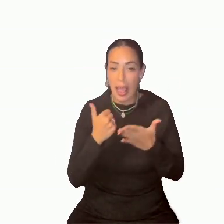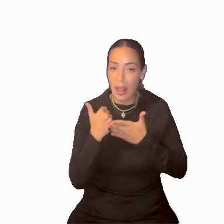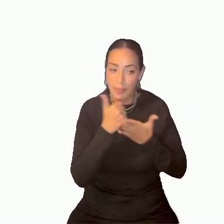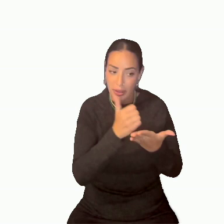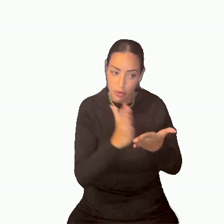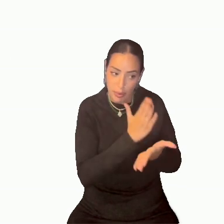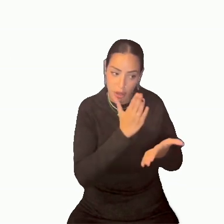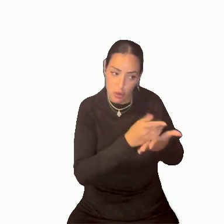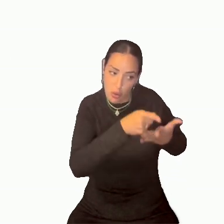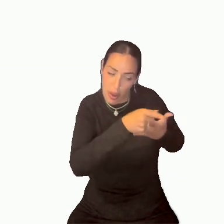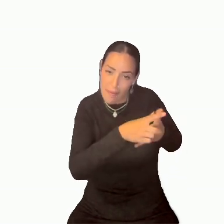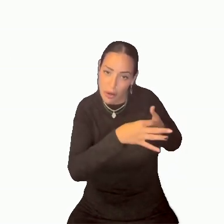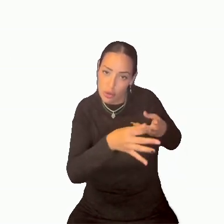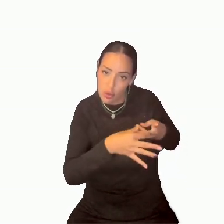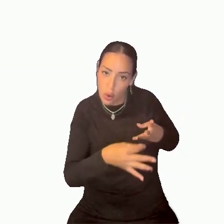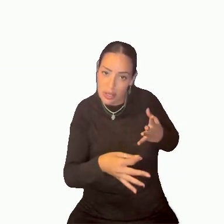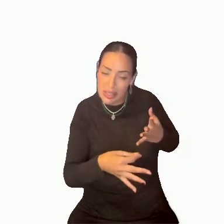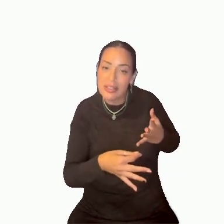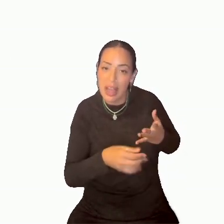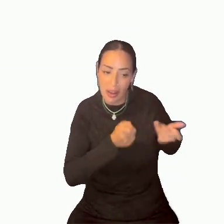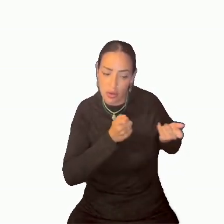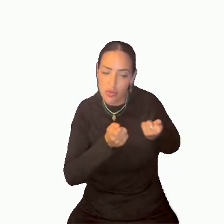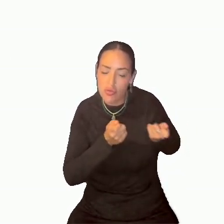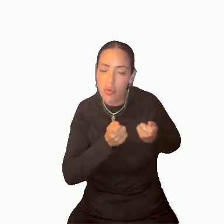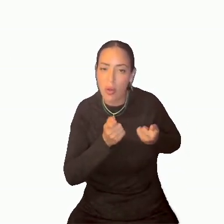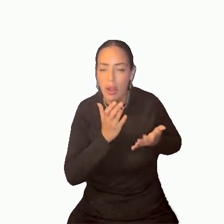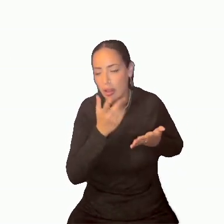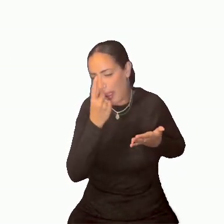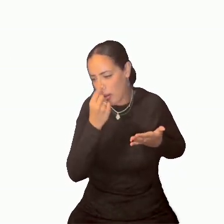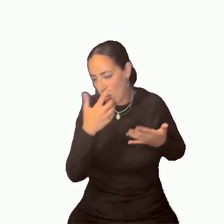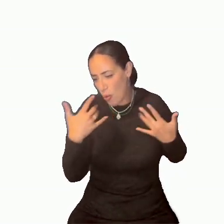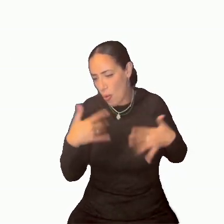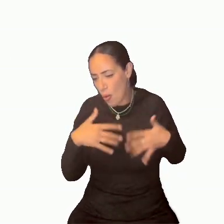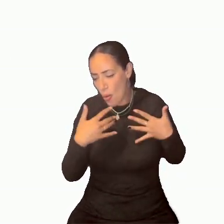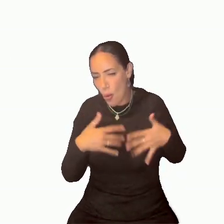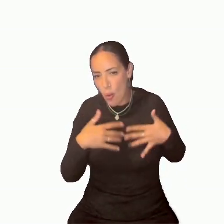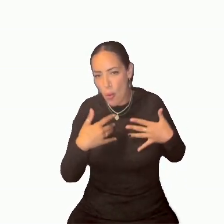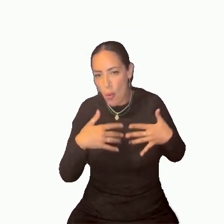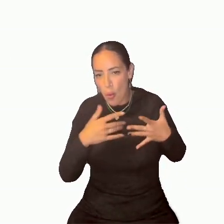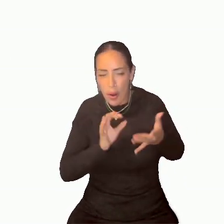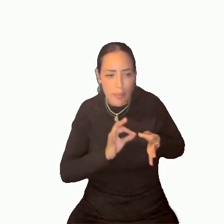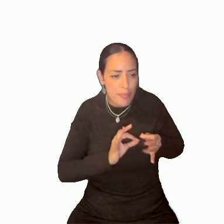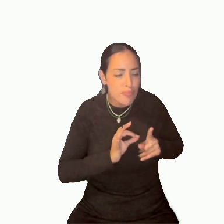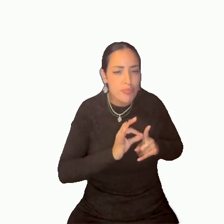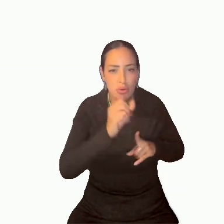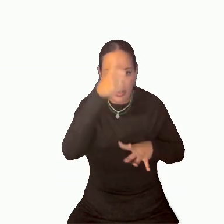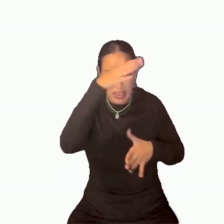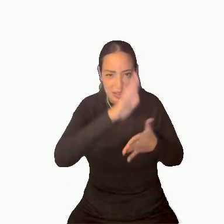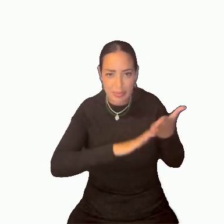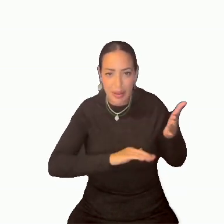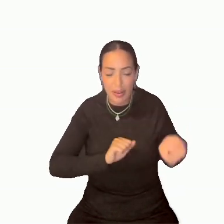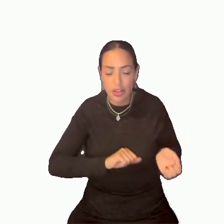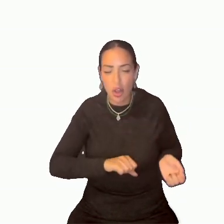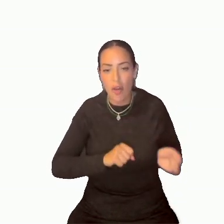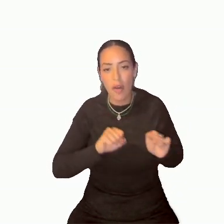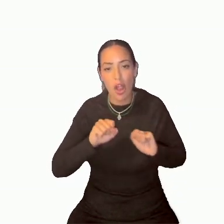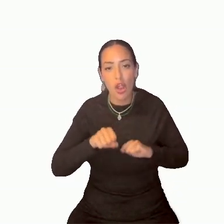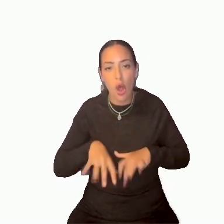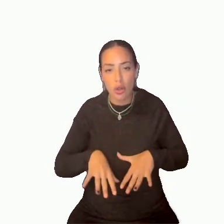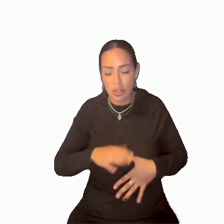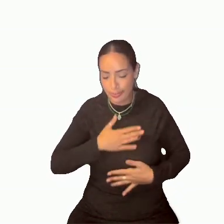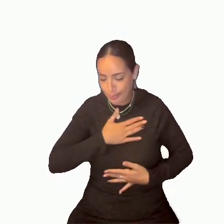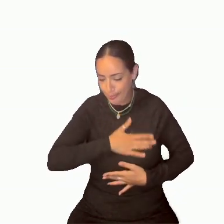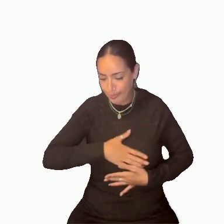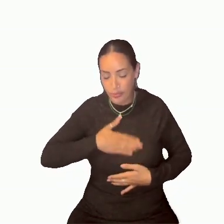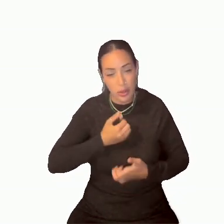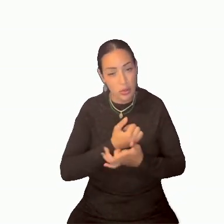absolutely critical and can have a profound influence on a bereaved family's experience of loss. There are so many criminal, medical and